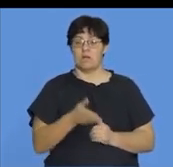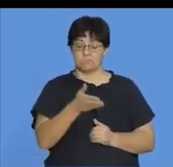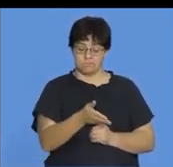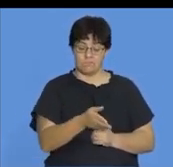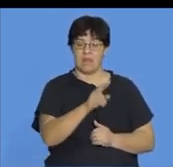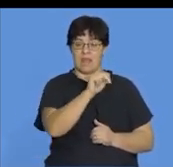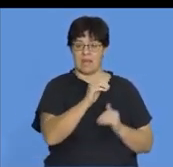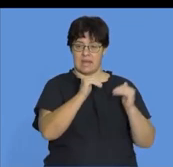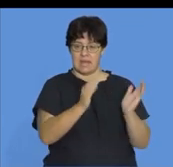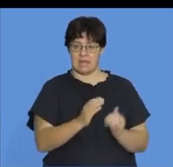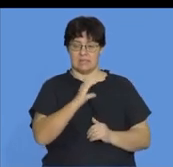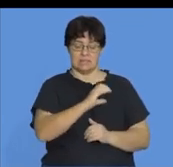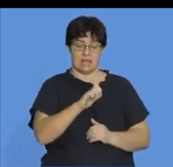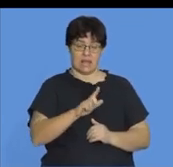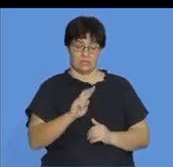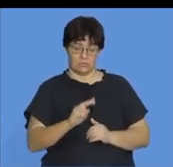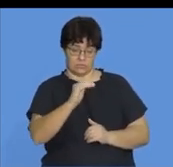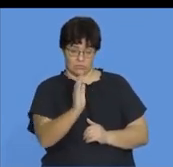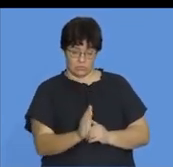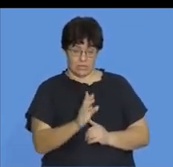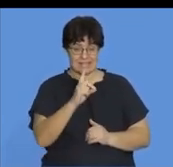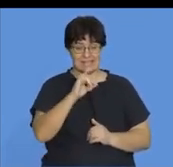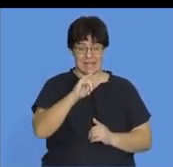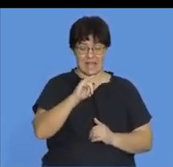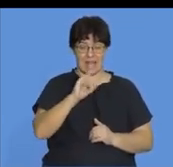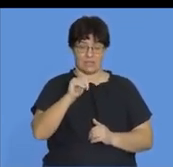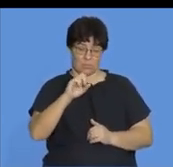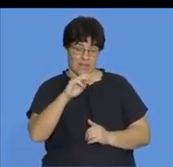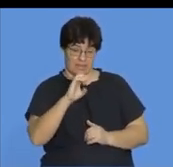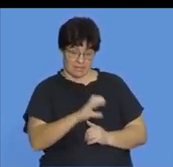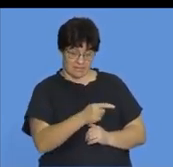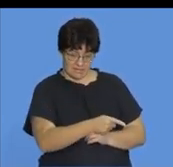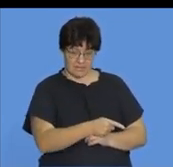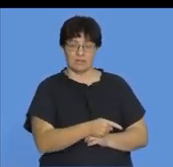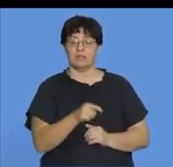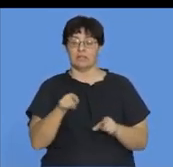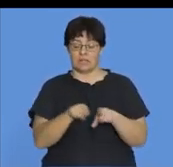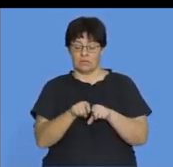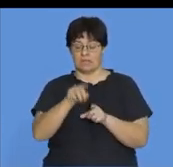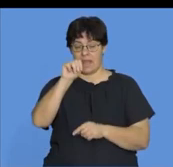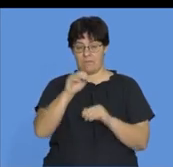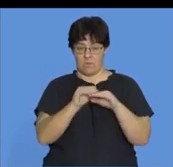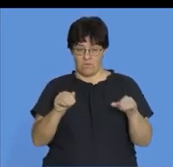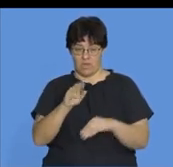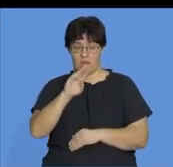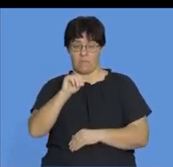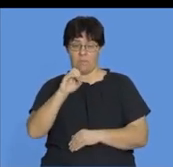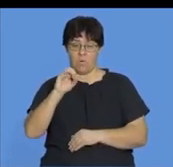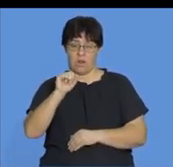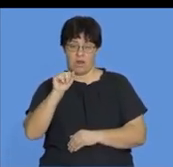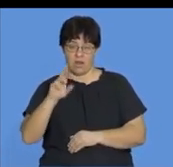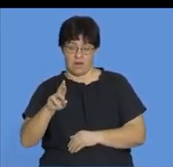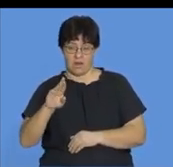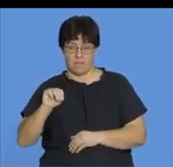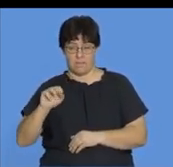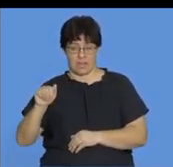for chlorine, which is a diatomic, molecule, is equals to mass of the sample over the molar mass. Okay, the